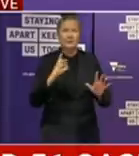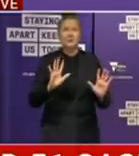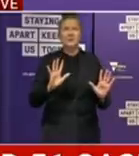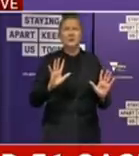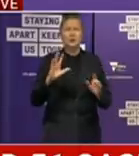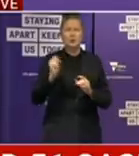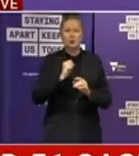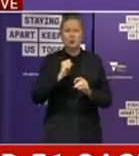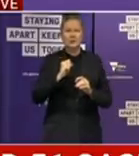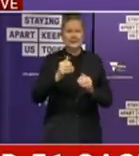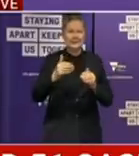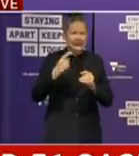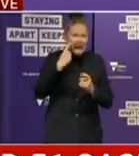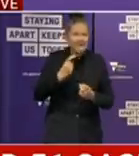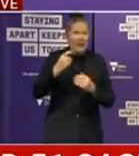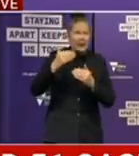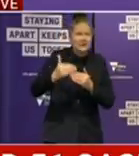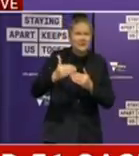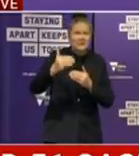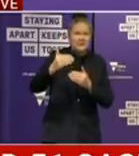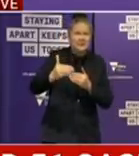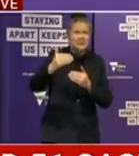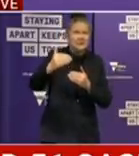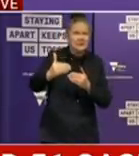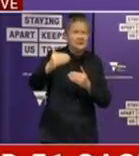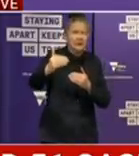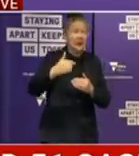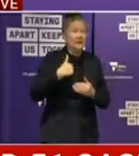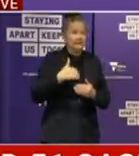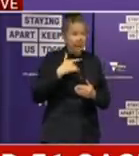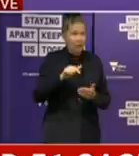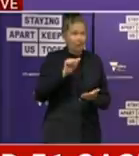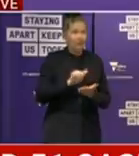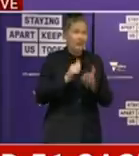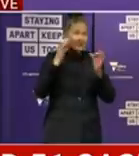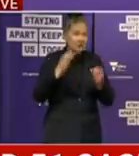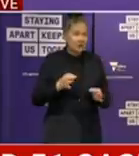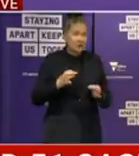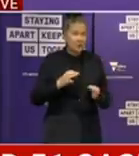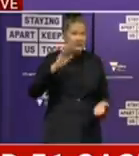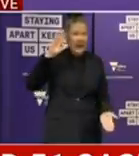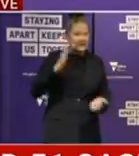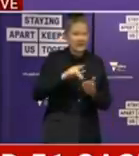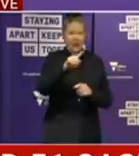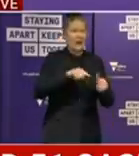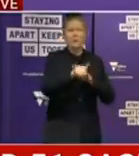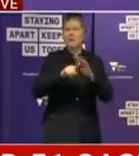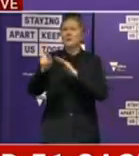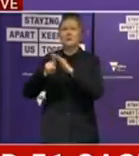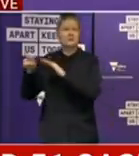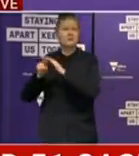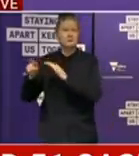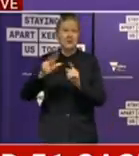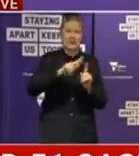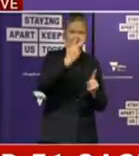be. This is the right decision. It is limiting movement. It is making the very challenging work of Victoria Police